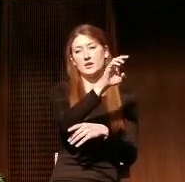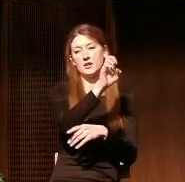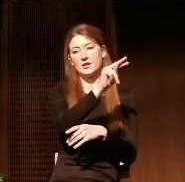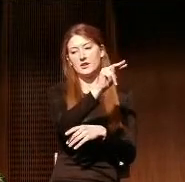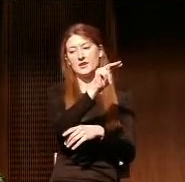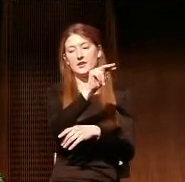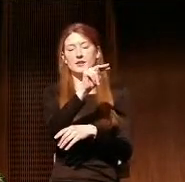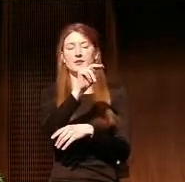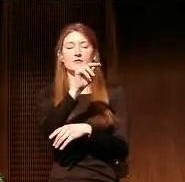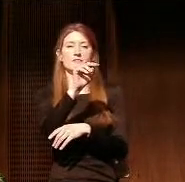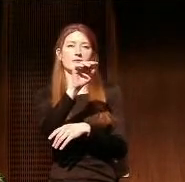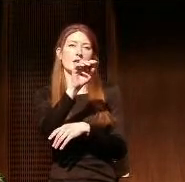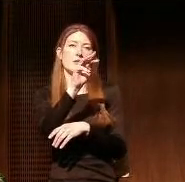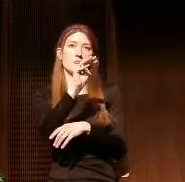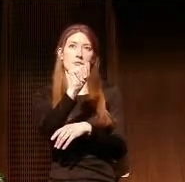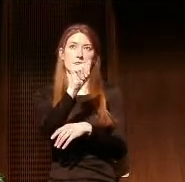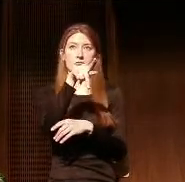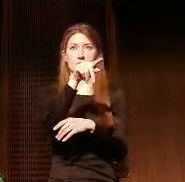Water, Cooper.